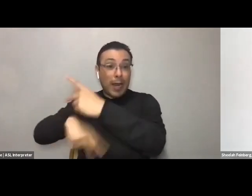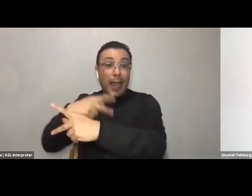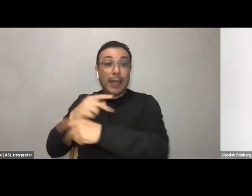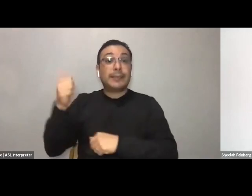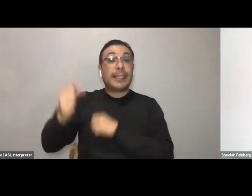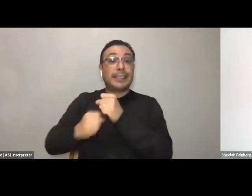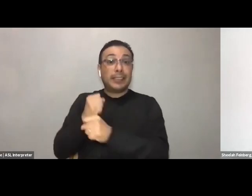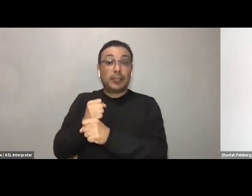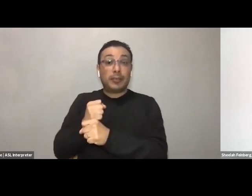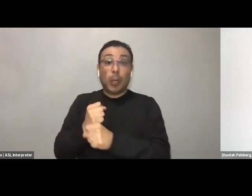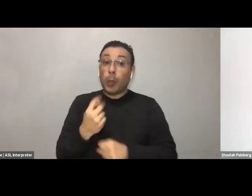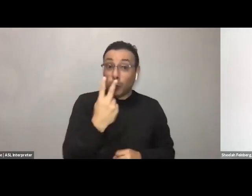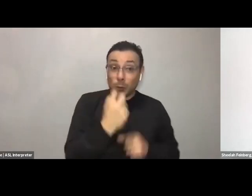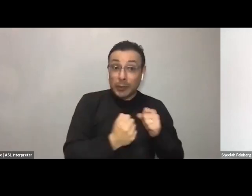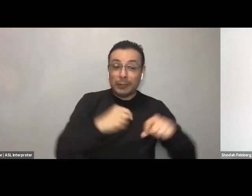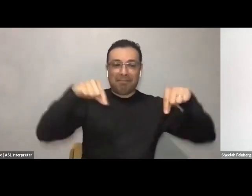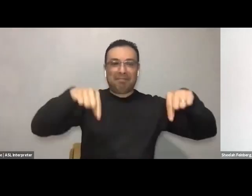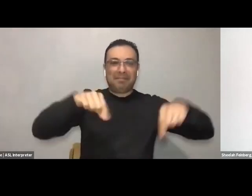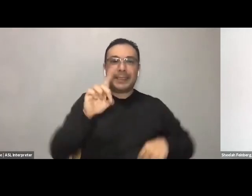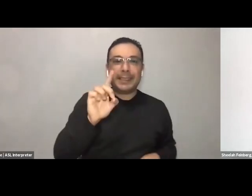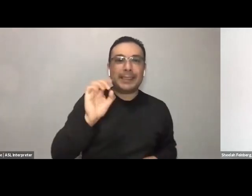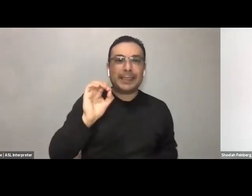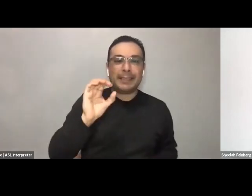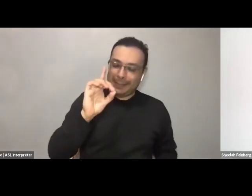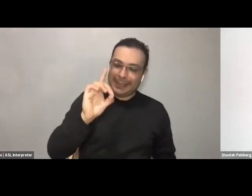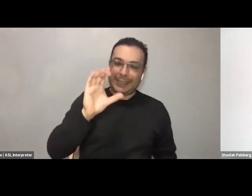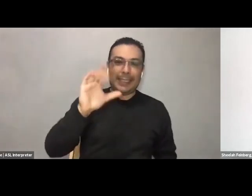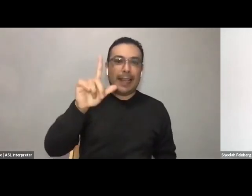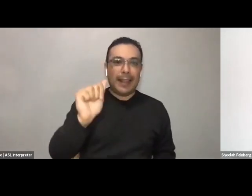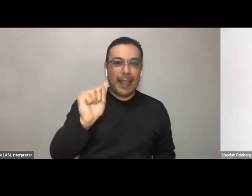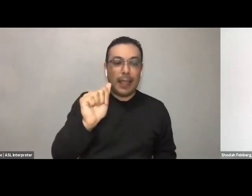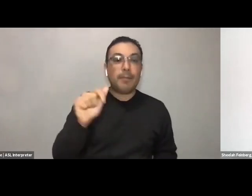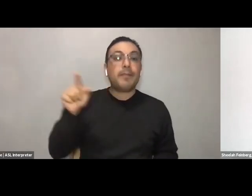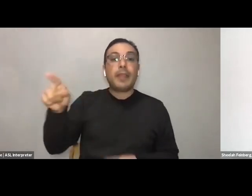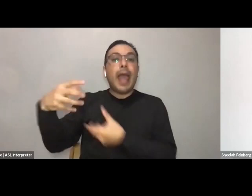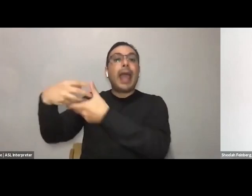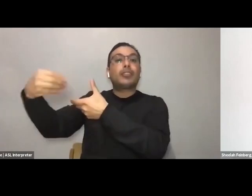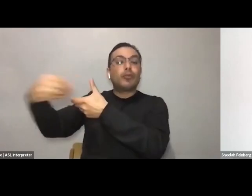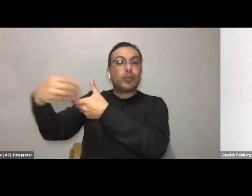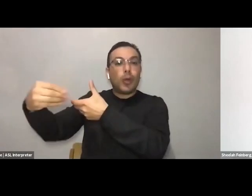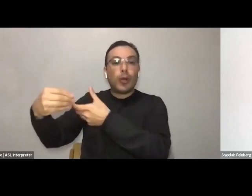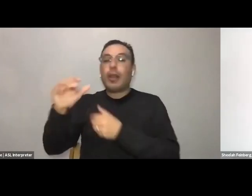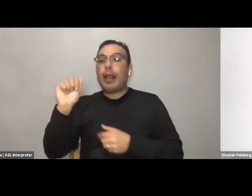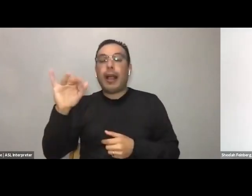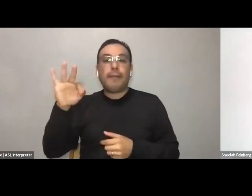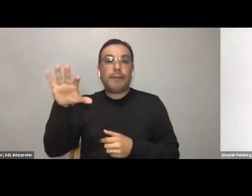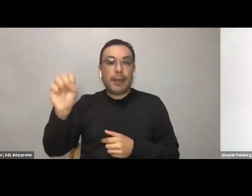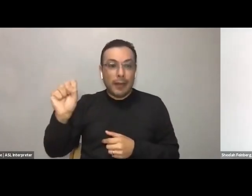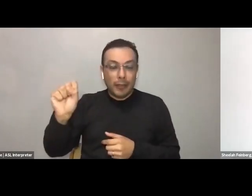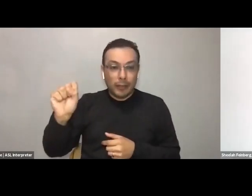at DCLA as our first-ever external affairs and disability inclusion associate.